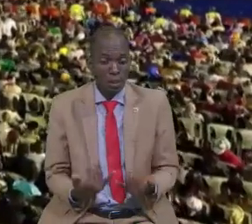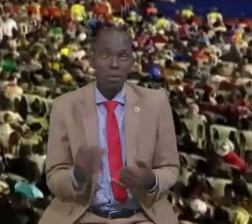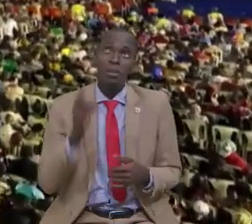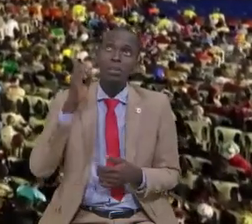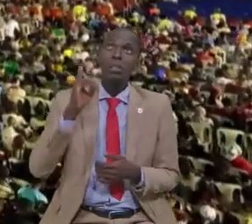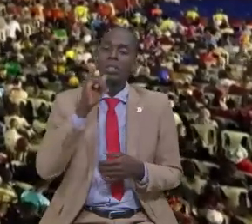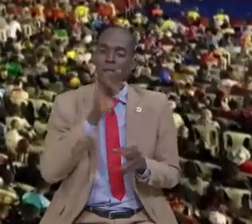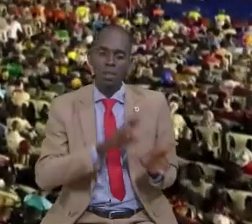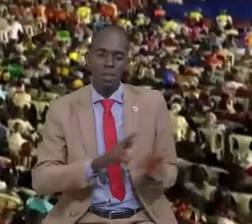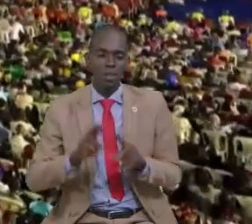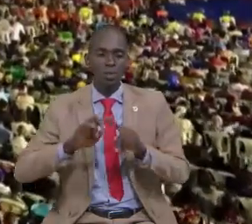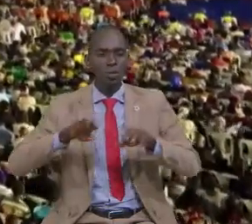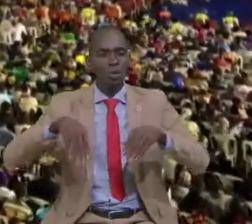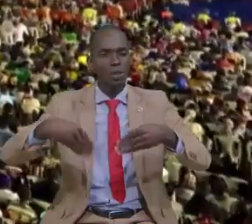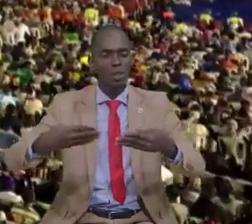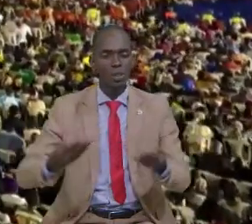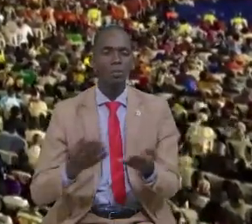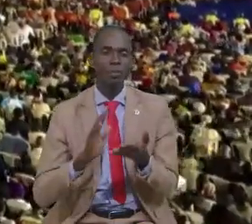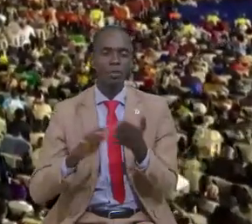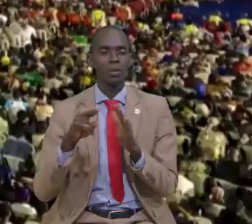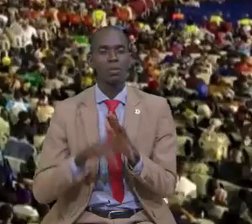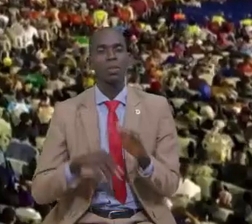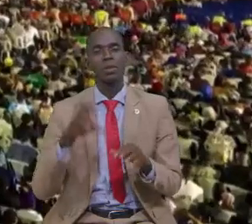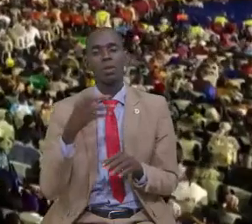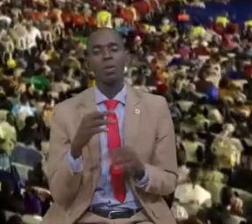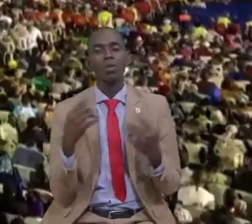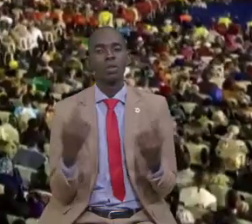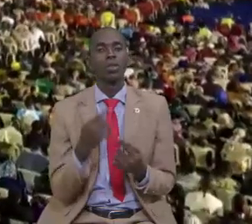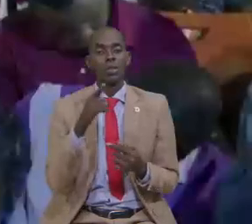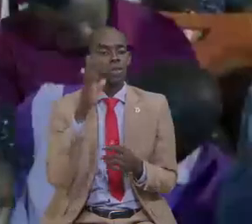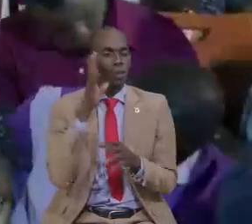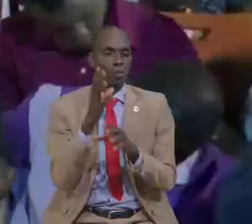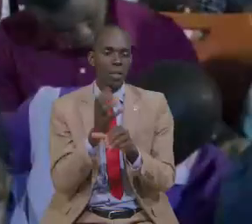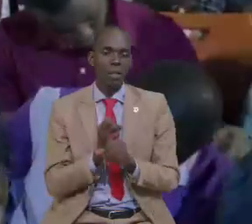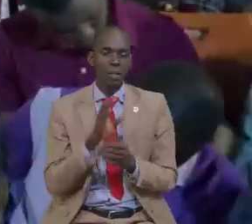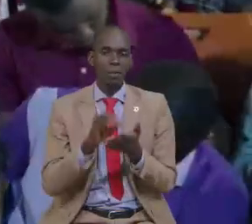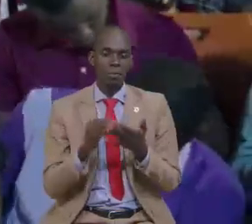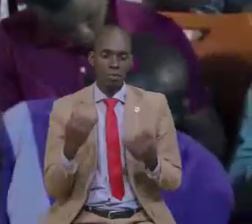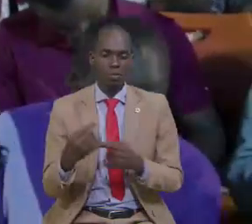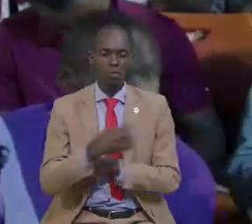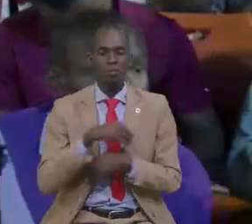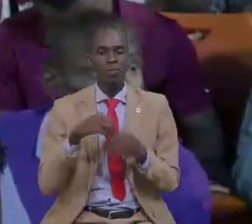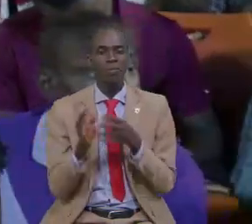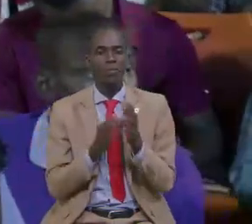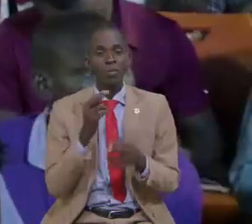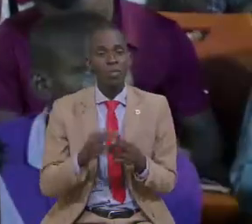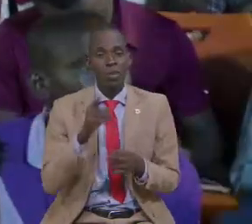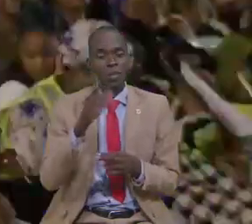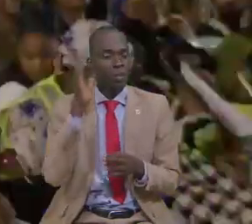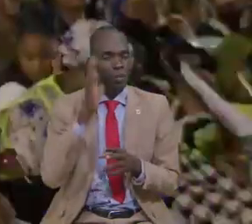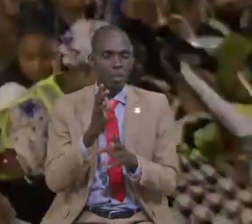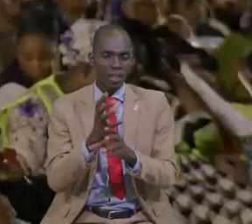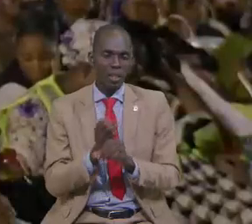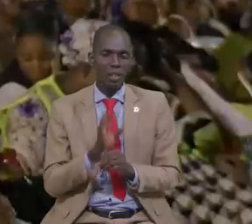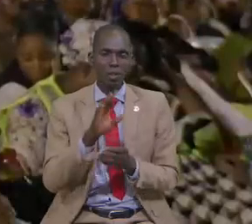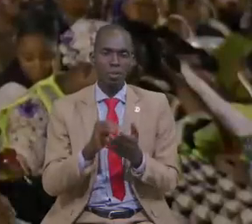forgiveness of sins you'll get your own today I said you'll get your own today